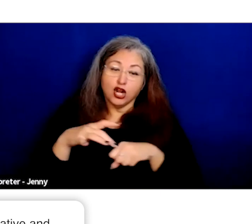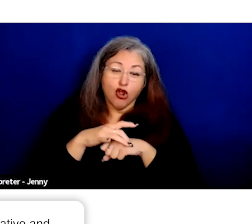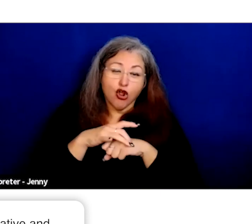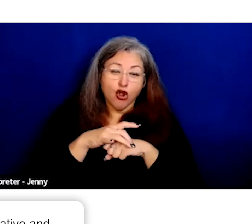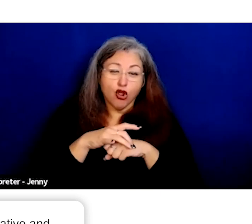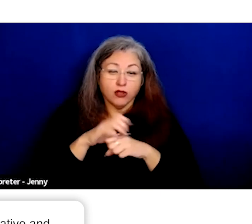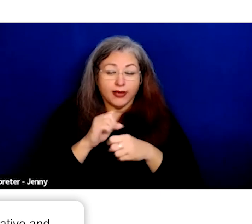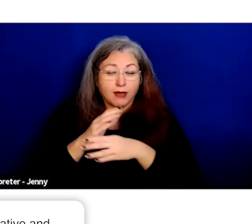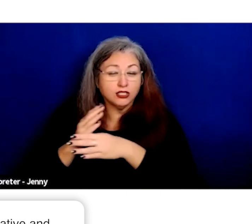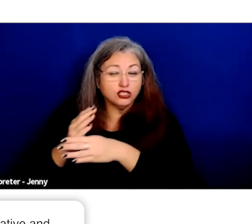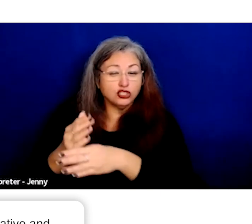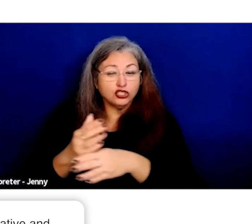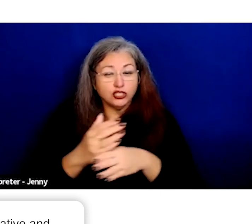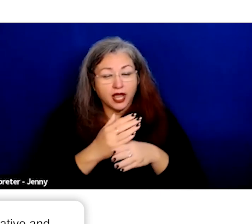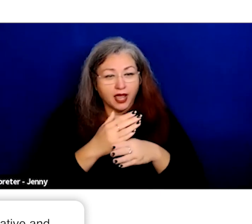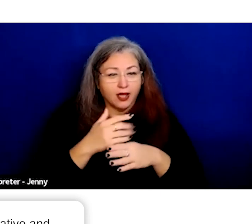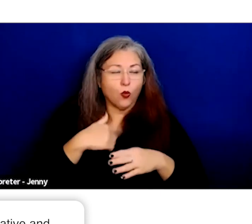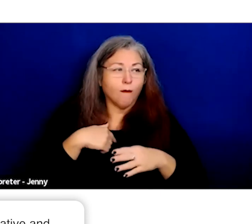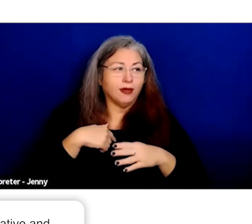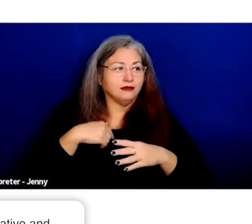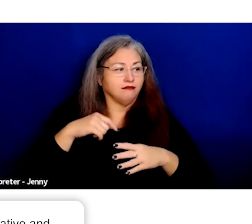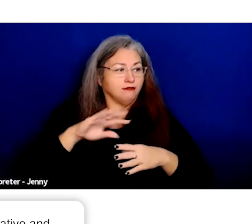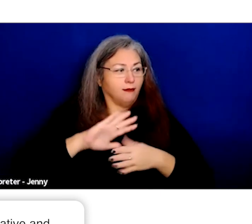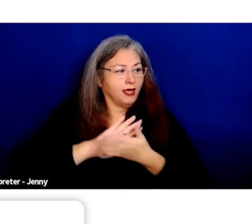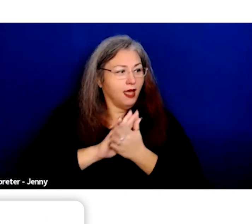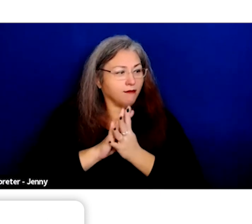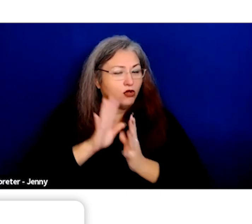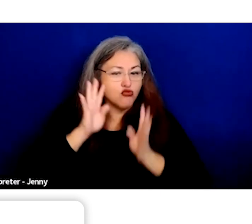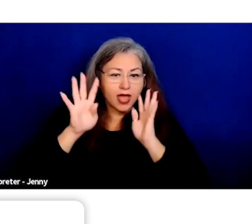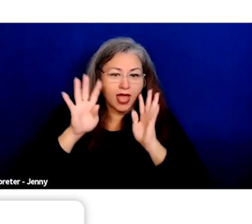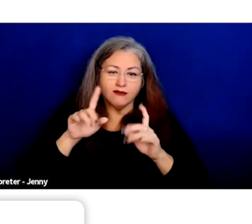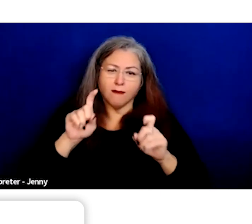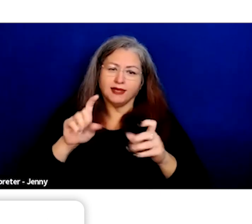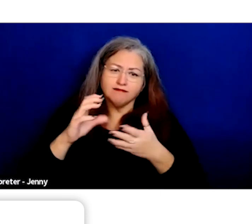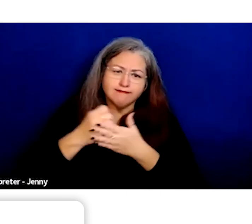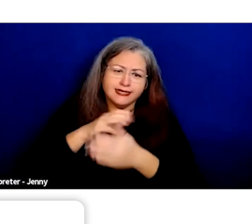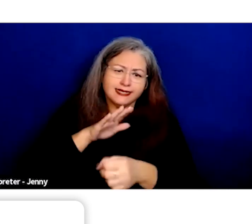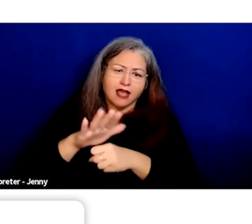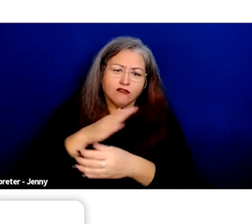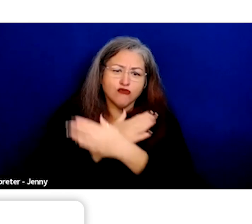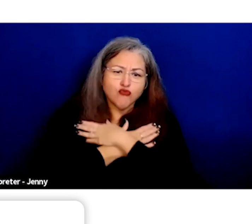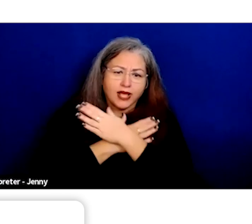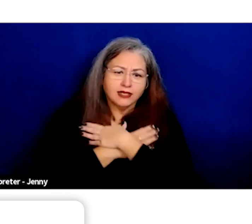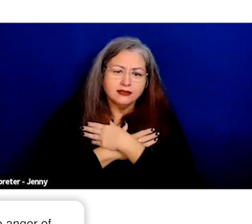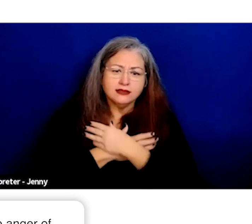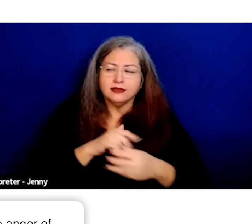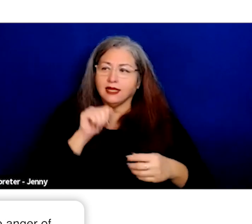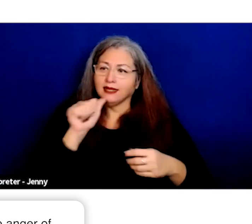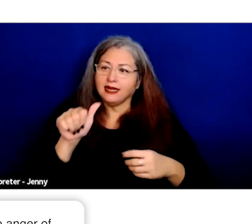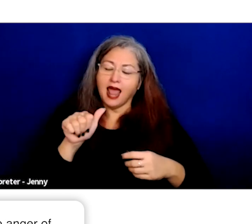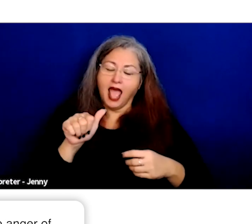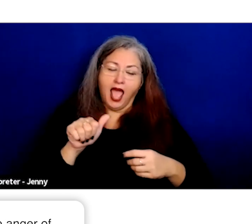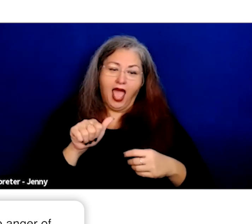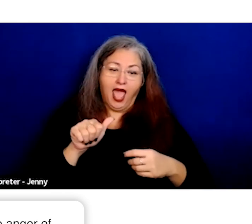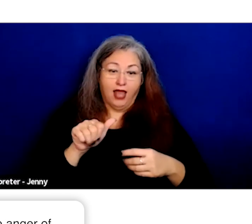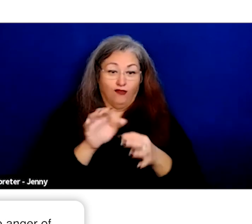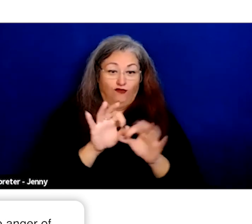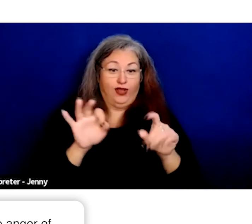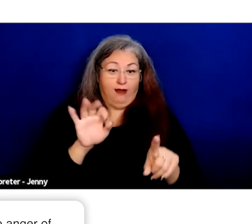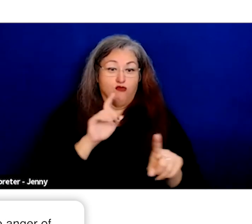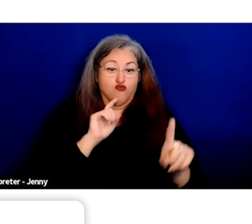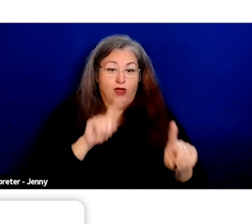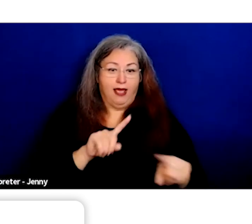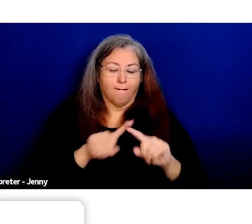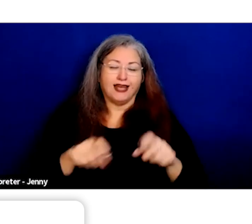will require us to be creative and rested, and not react to freedom, but create it from the anchor